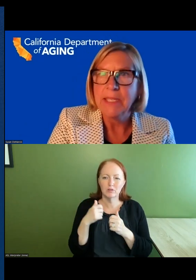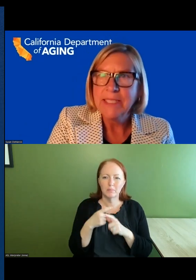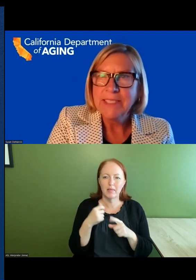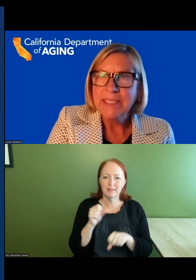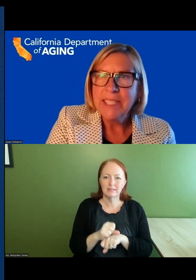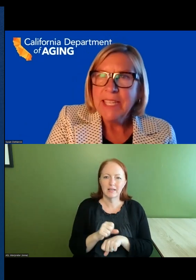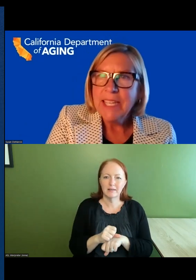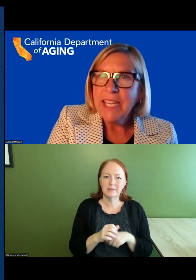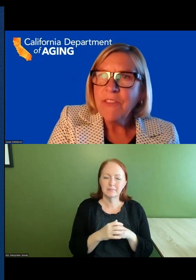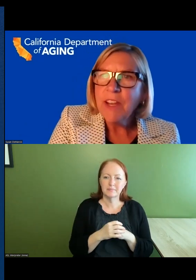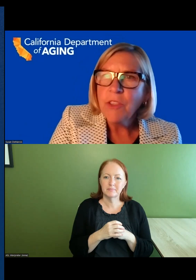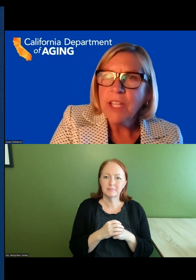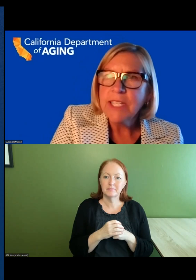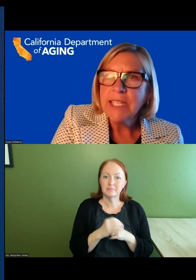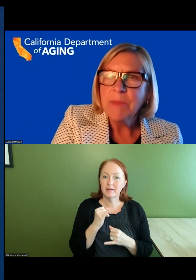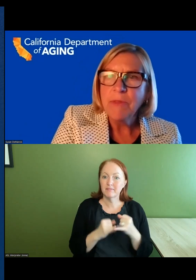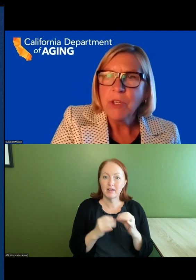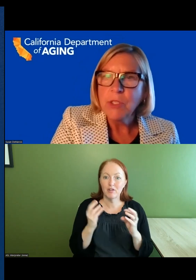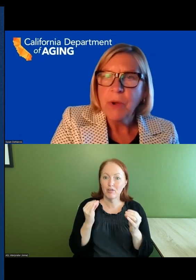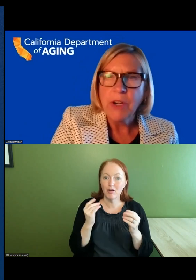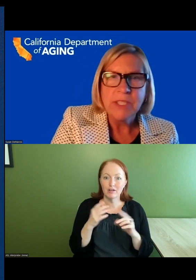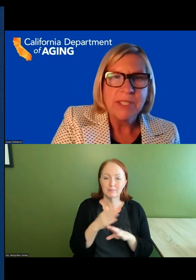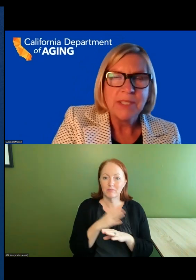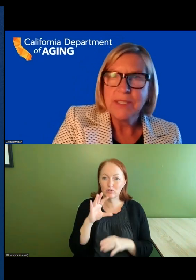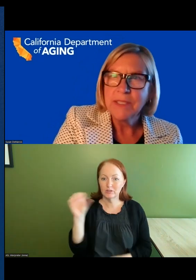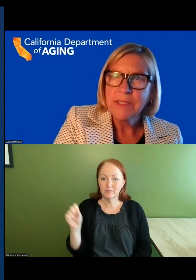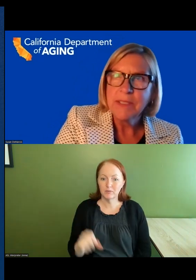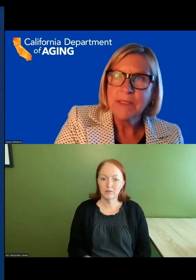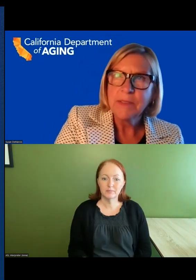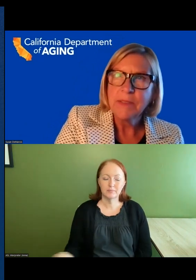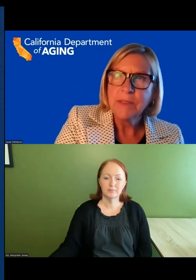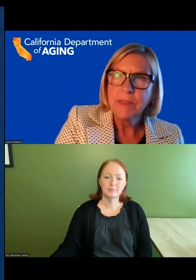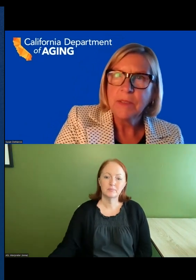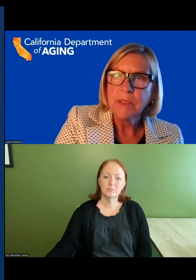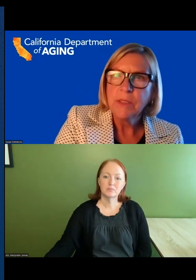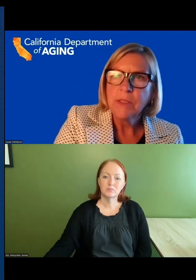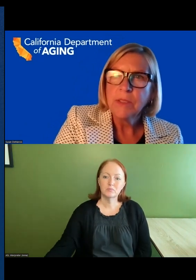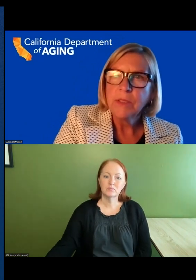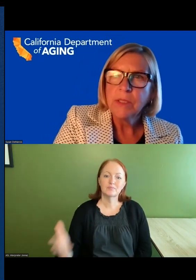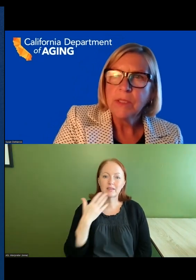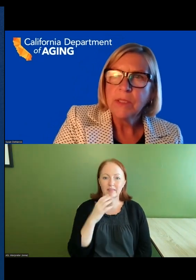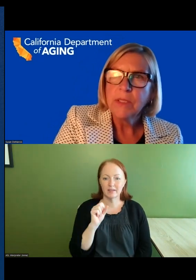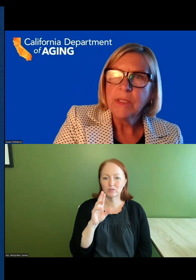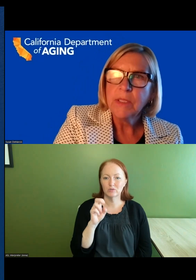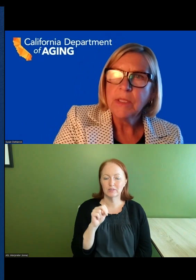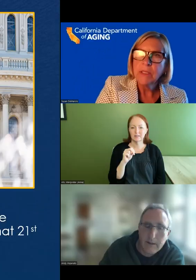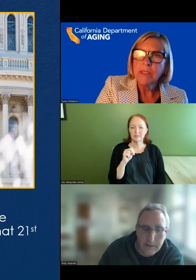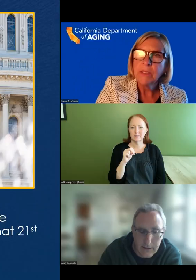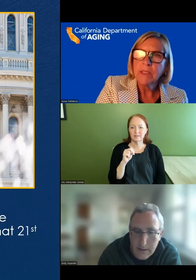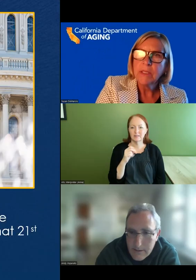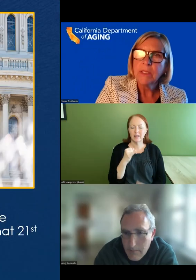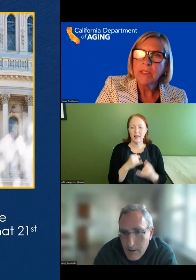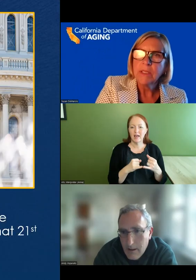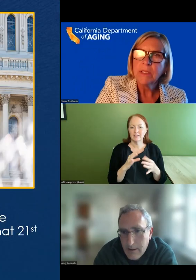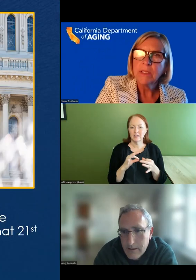assignment. Any final thoughts, Andy, before you depart? So Susan, thank you. Just the last thing I'll